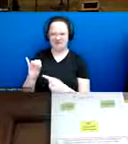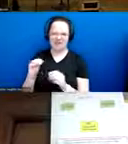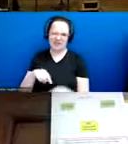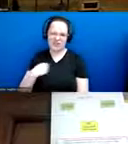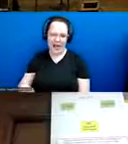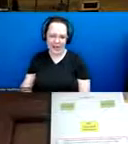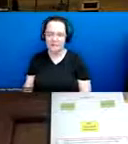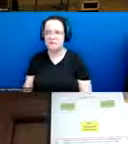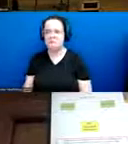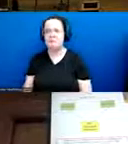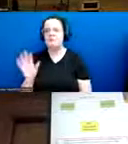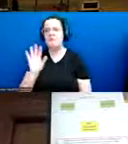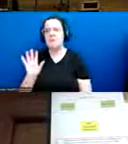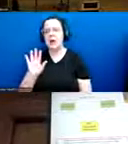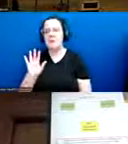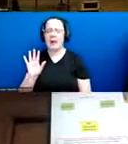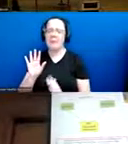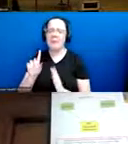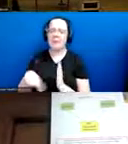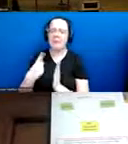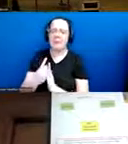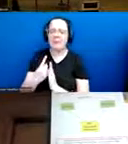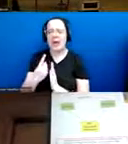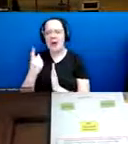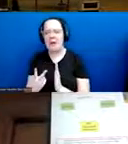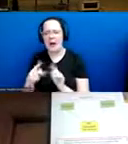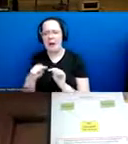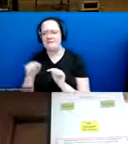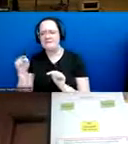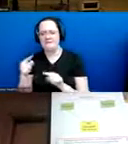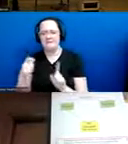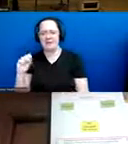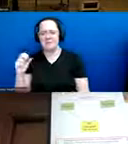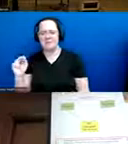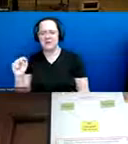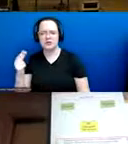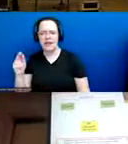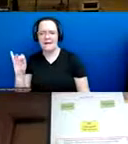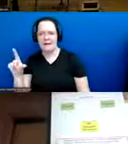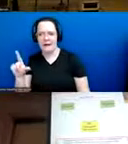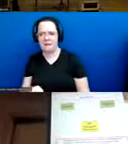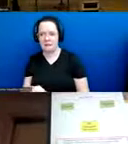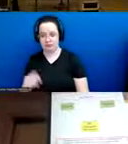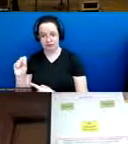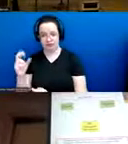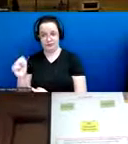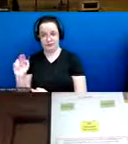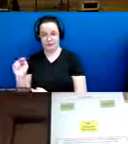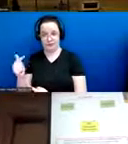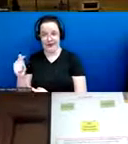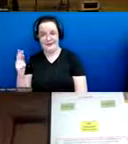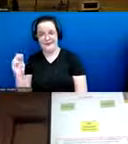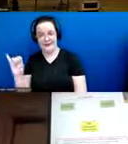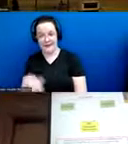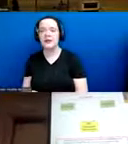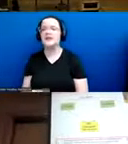half from the main city of Shanghai. And here they have this experiment, Professor Yang Wei-Pan did an experiment where they have this entanglement source,